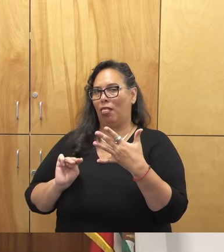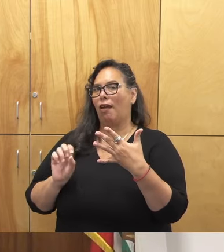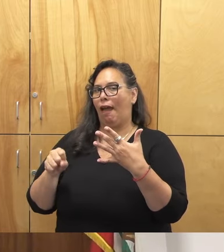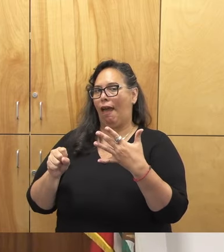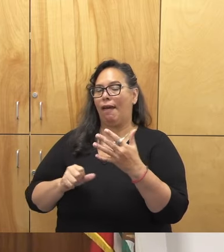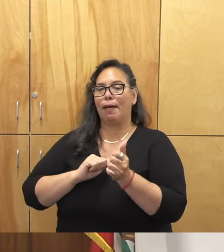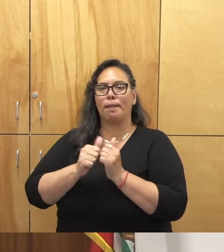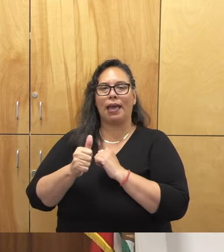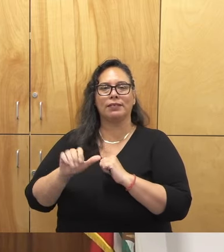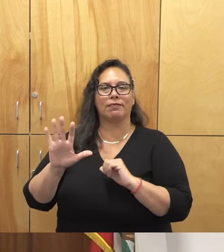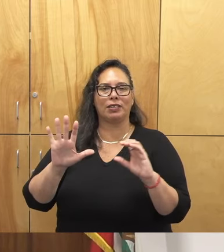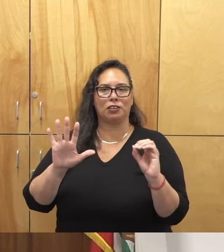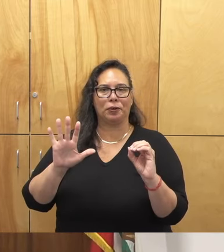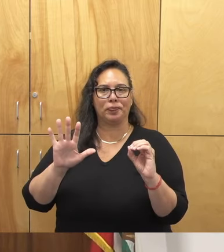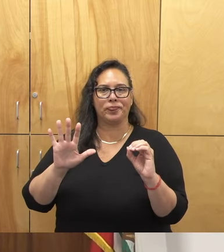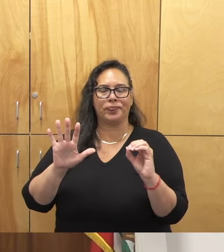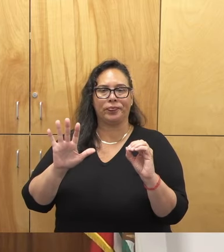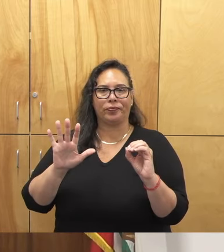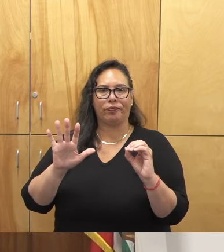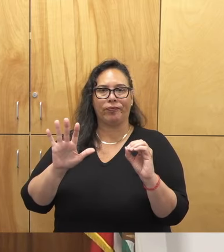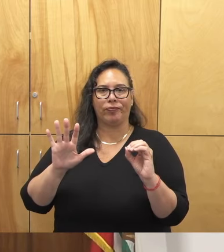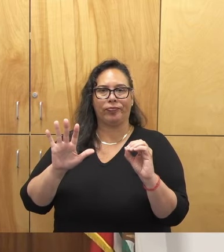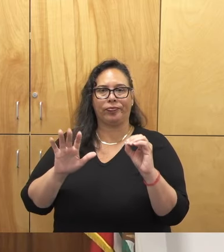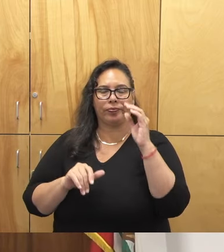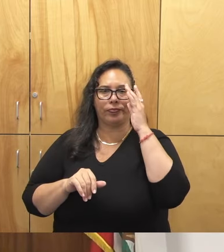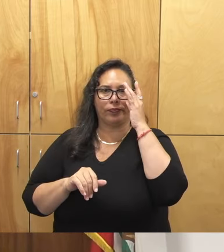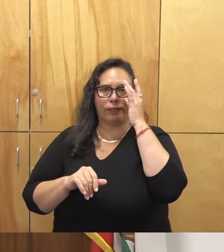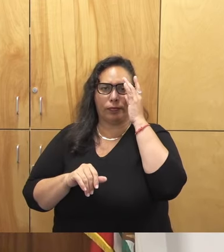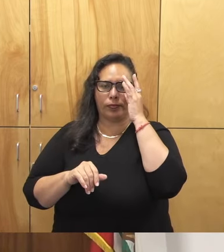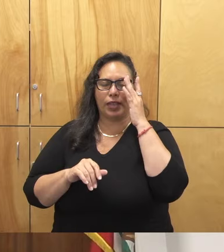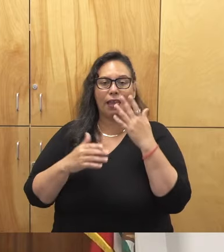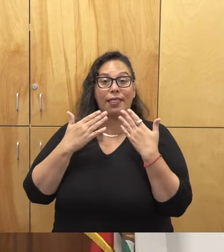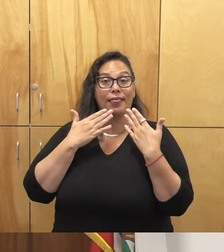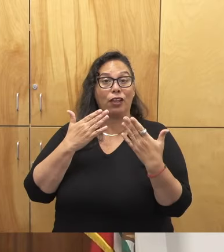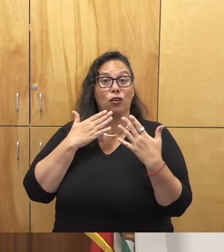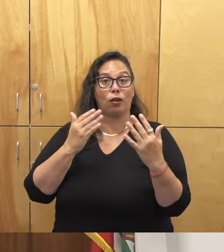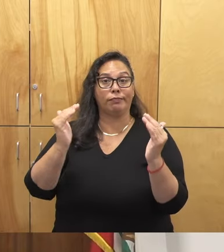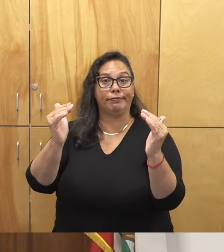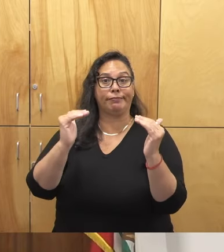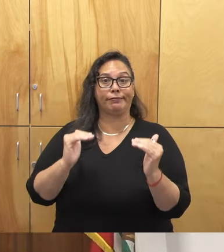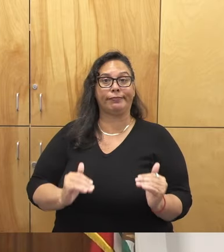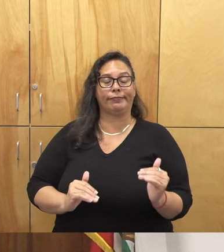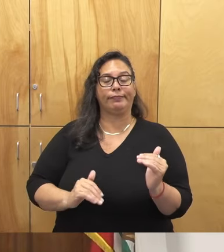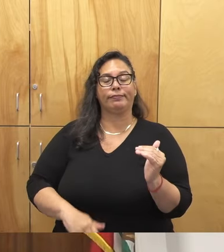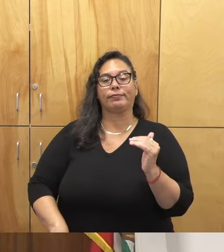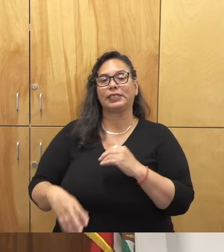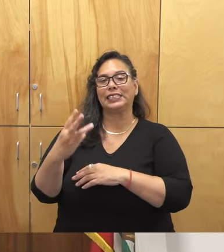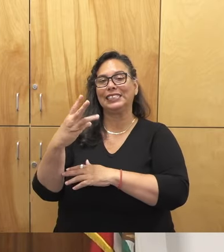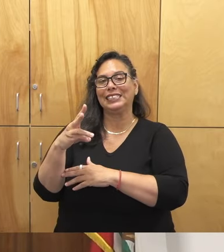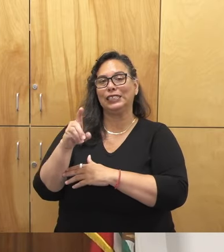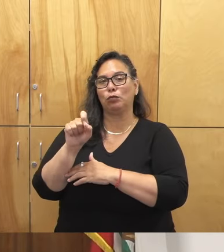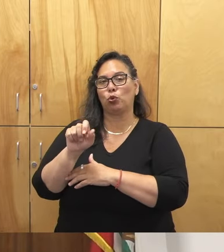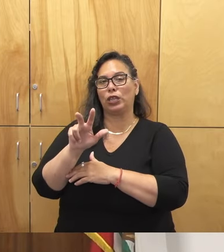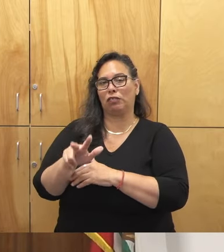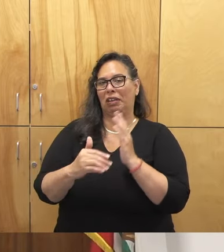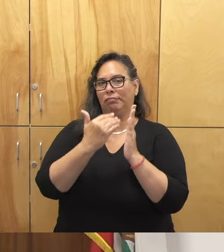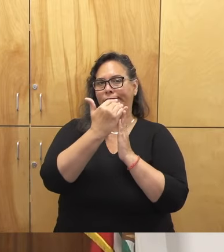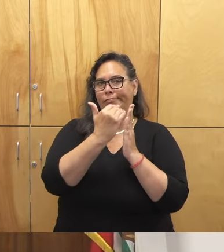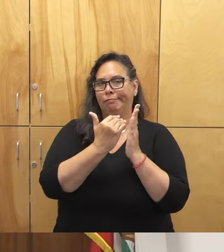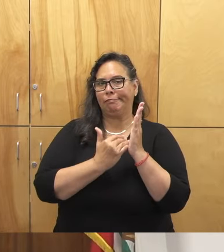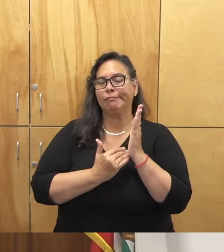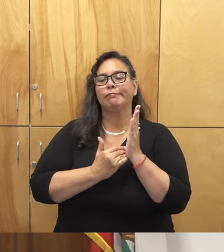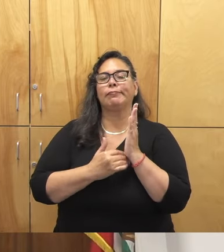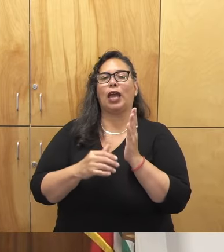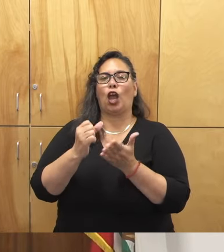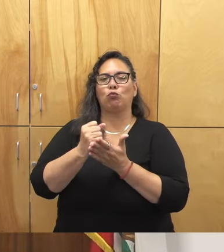That passes 5-0. Thank you. And now item 16.3, approval of